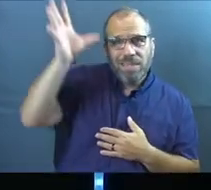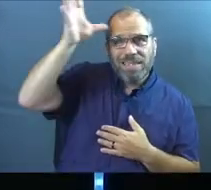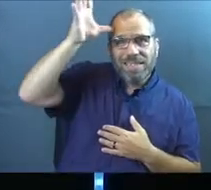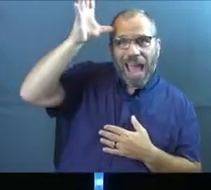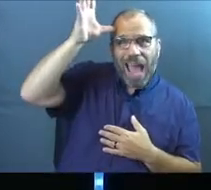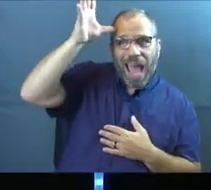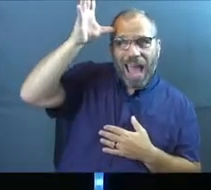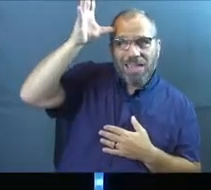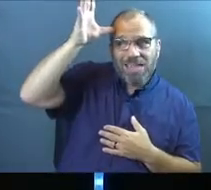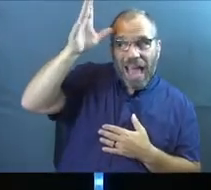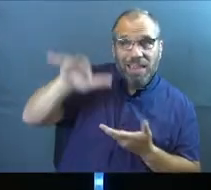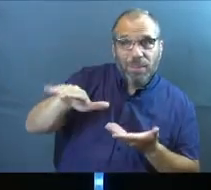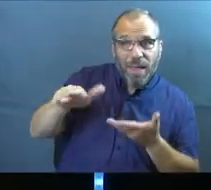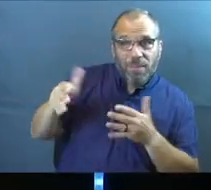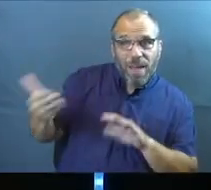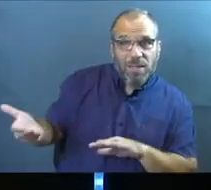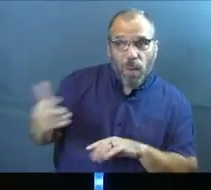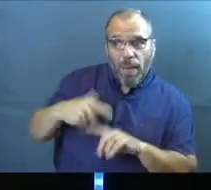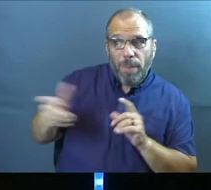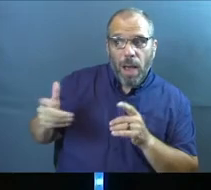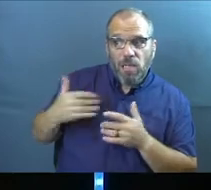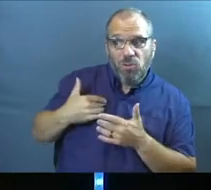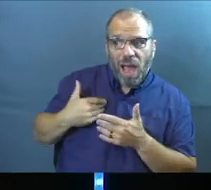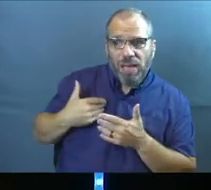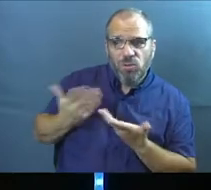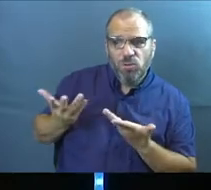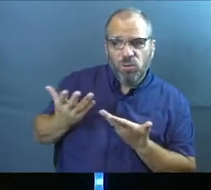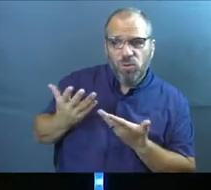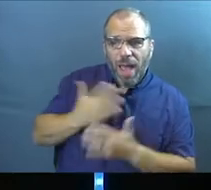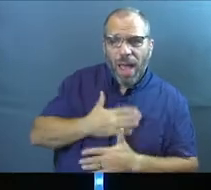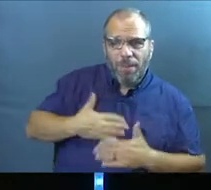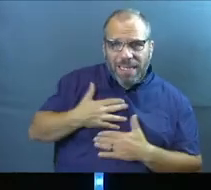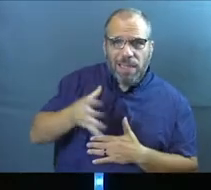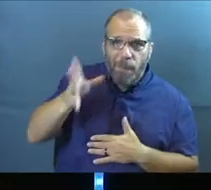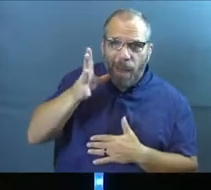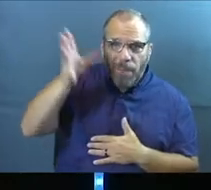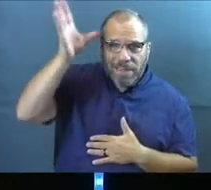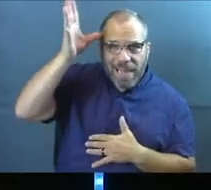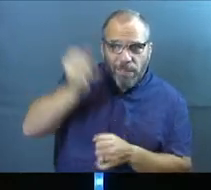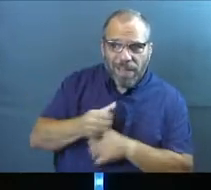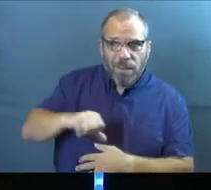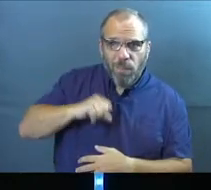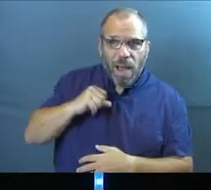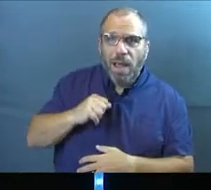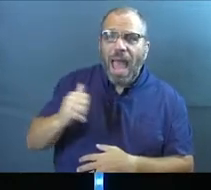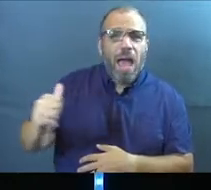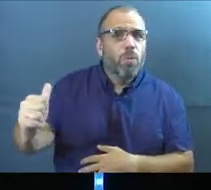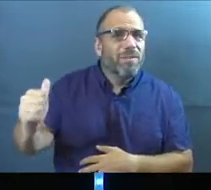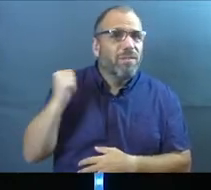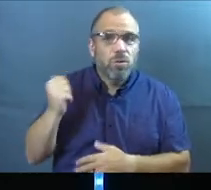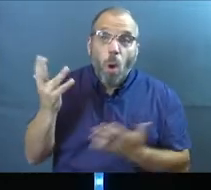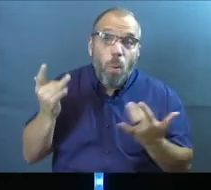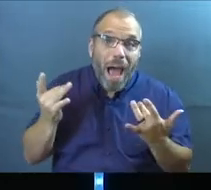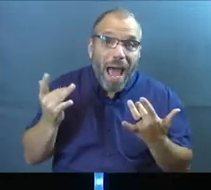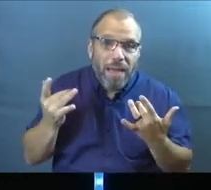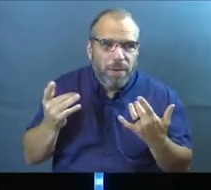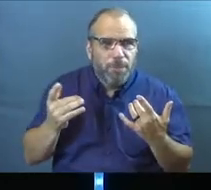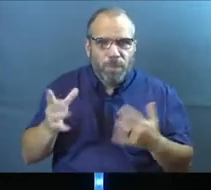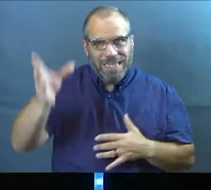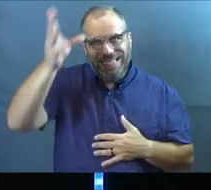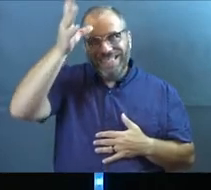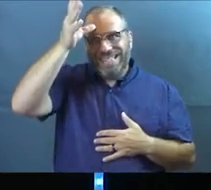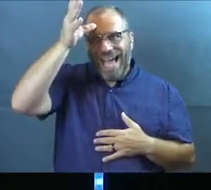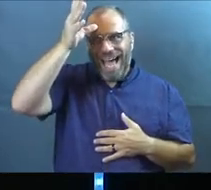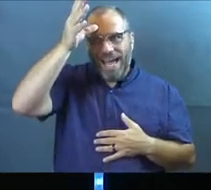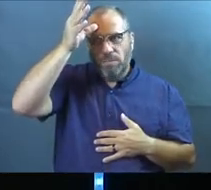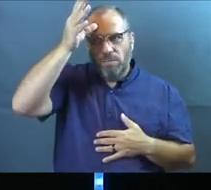they might not even be alive anymore, but we're still trying to do everything that we can to make them proud. And we refuse to do anything else because dad might not